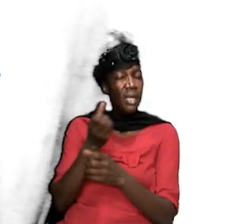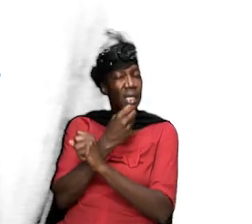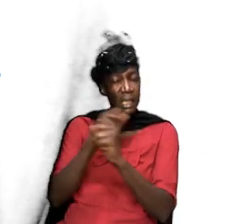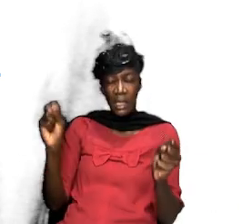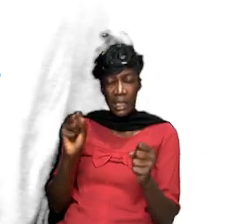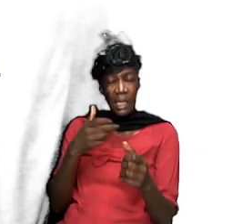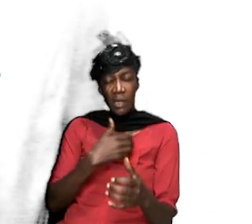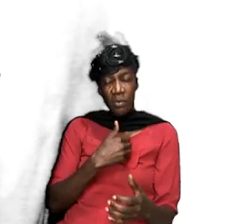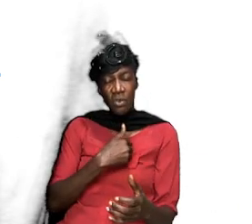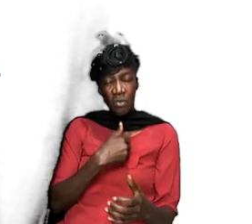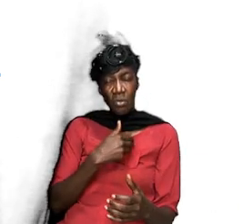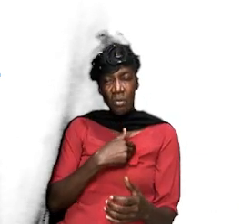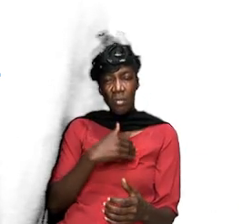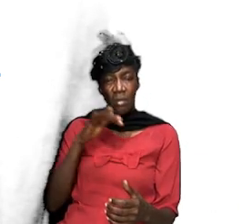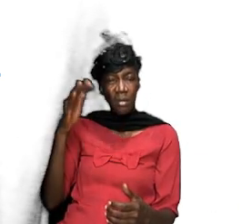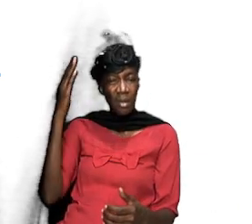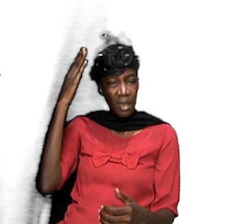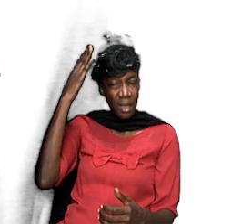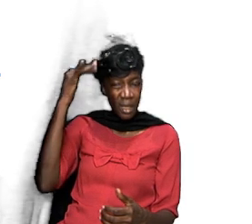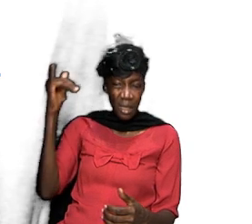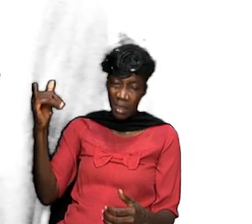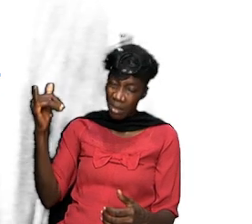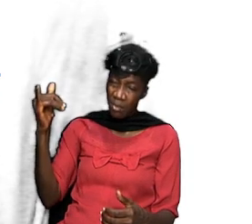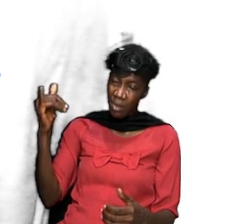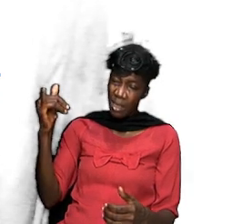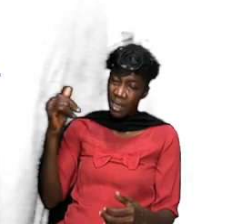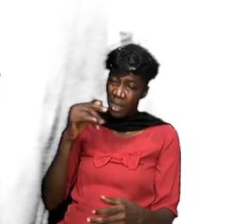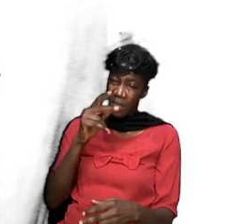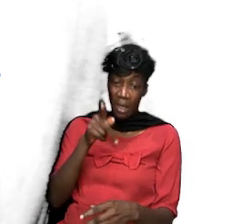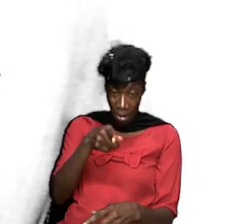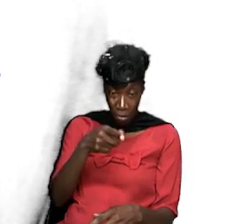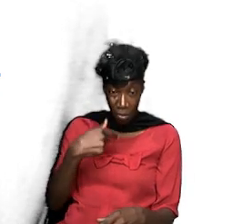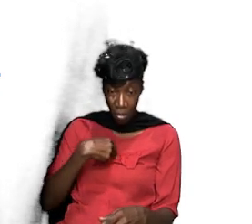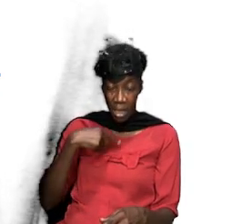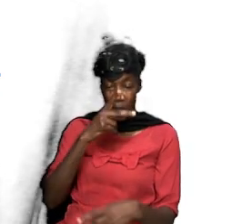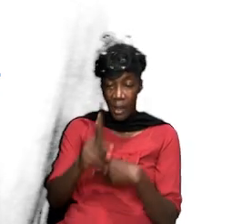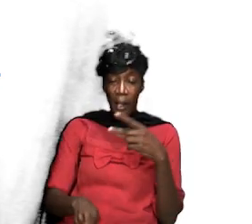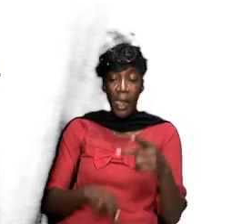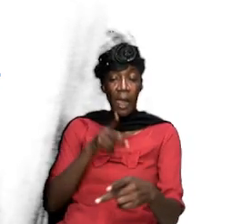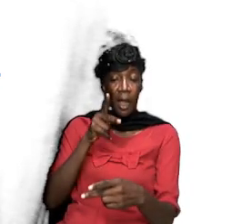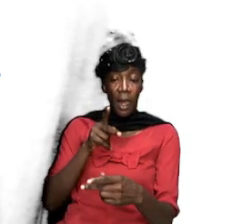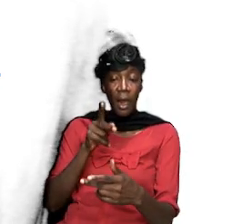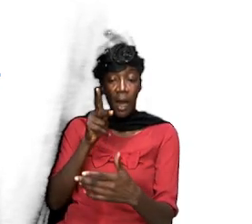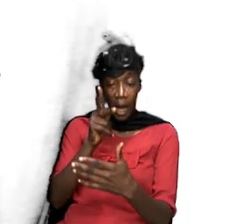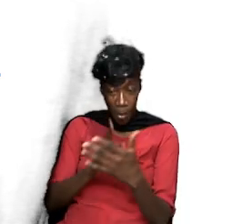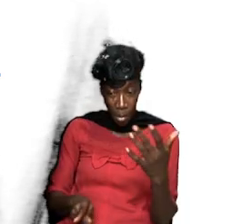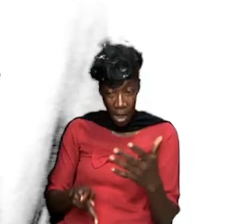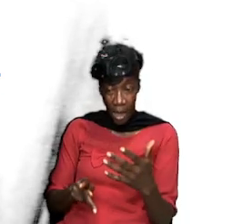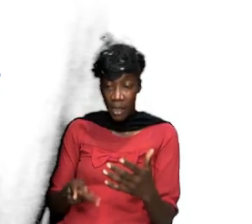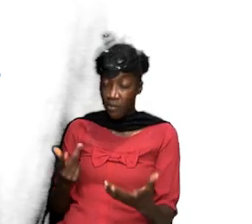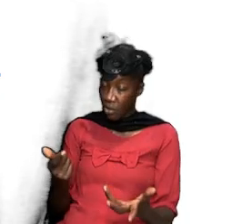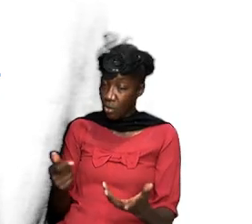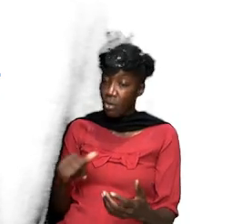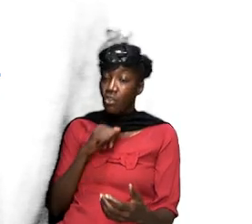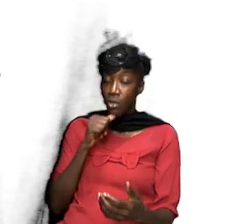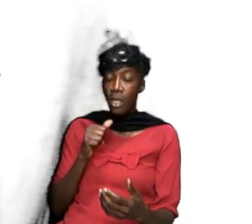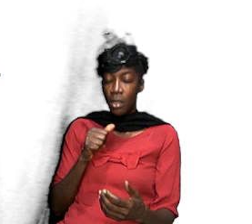This is why we're a part of the church, not just the one bench. We're not here to one bench, sorry, but we are there